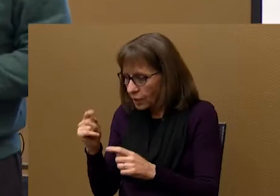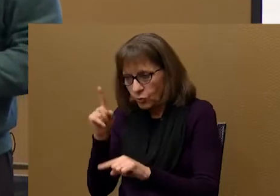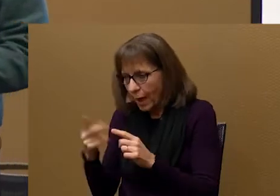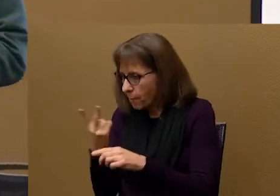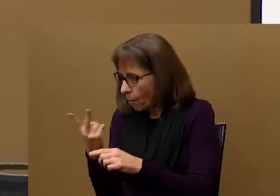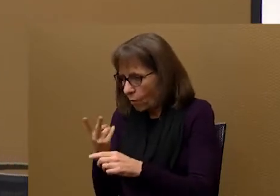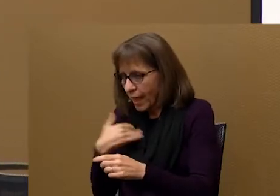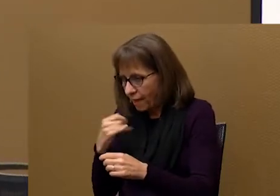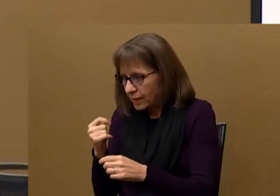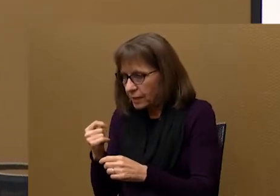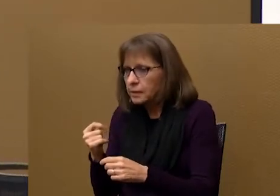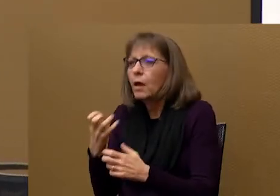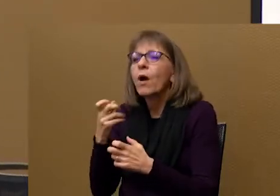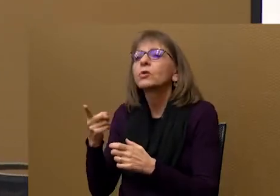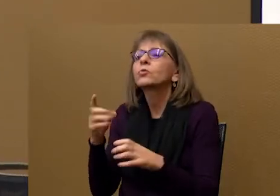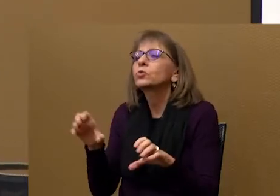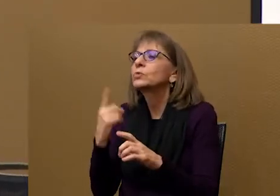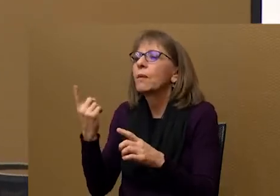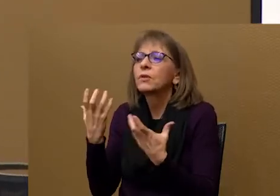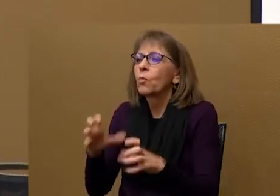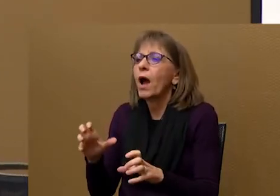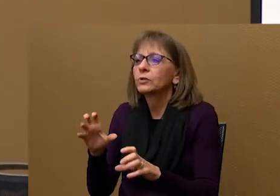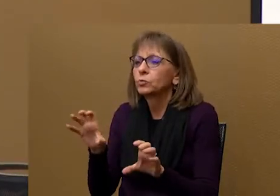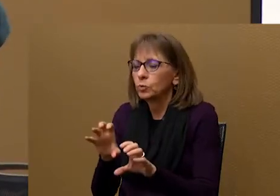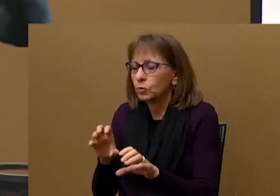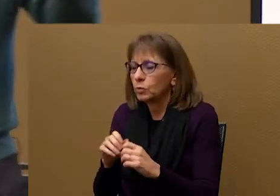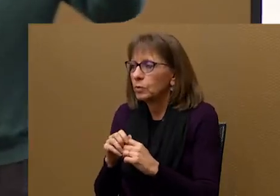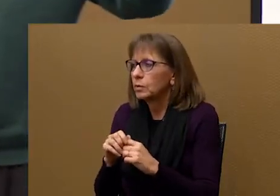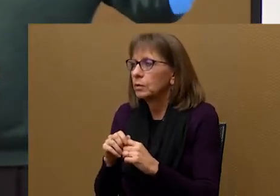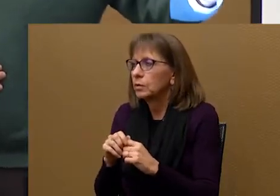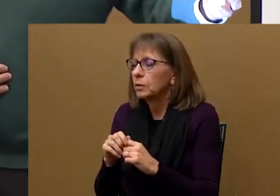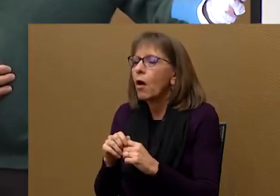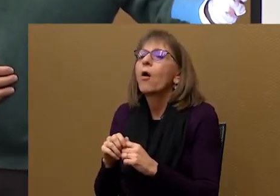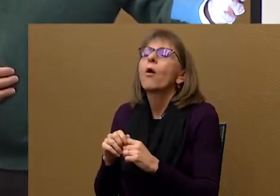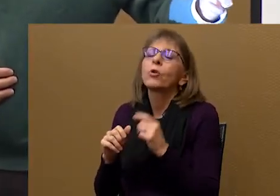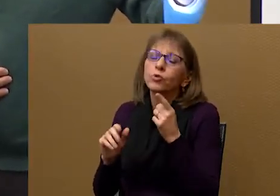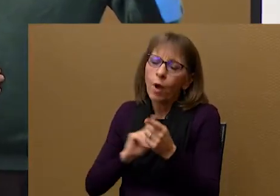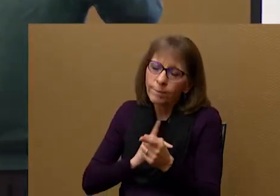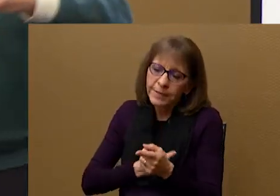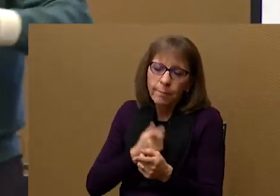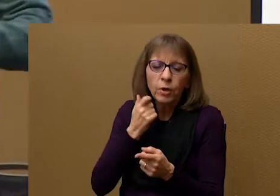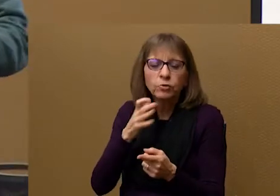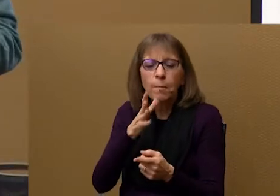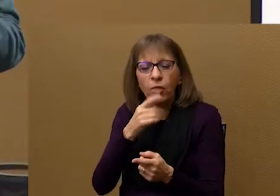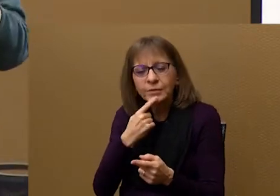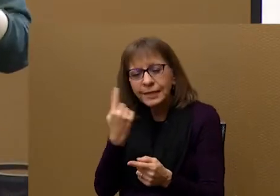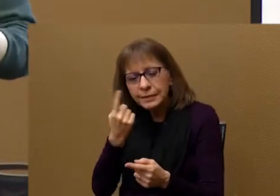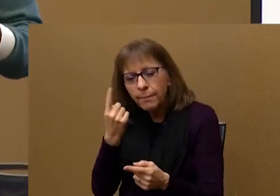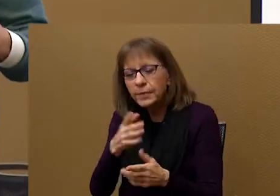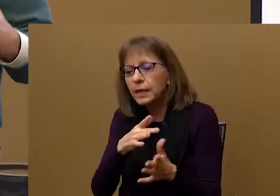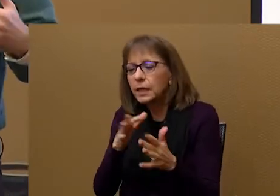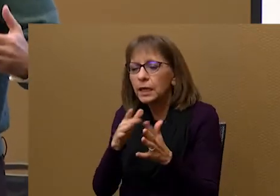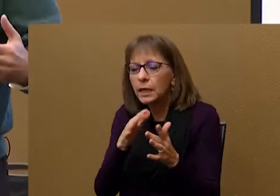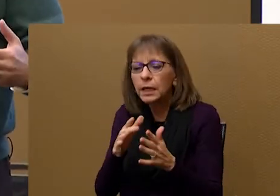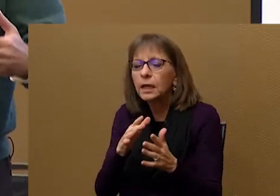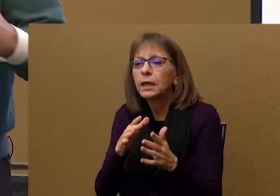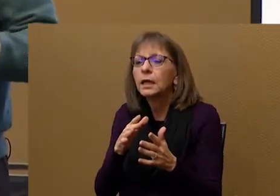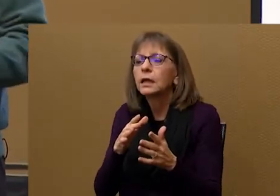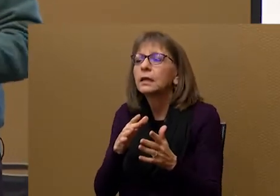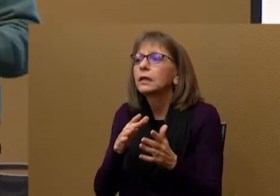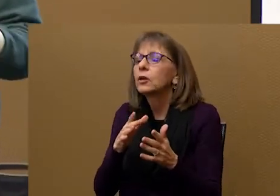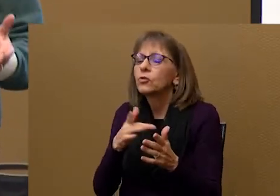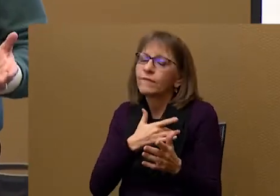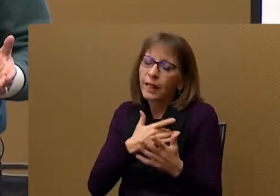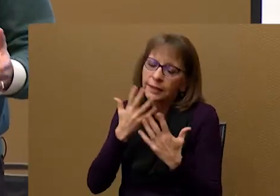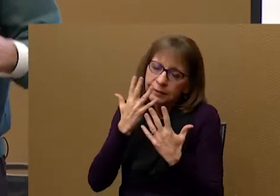it. I want you to do something, you don't want to do it. You're upset because of something your mother said, or something else. You're feeling sad. You're